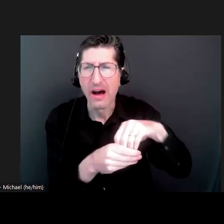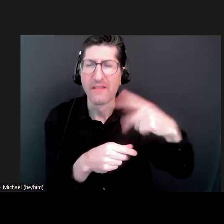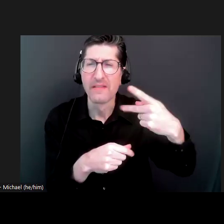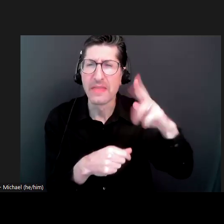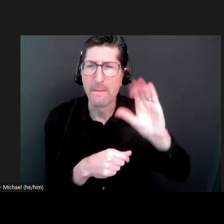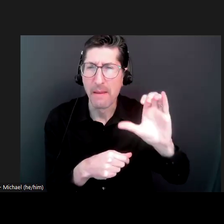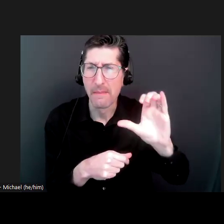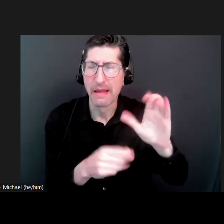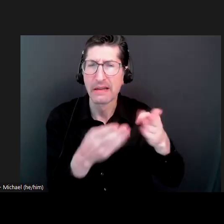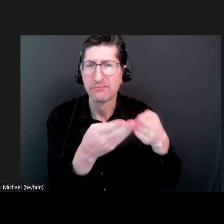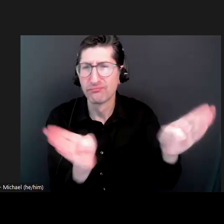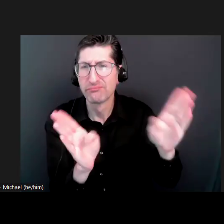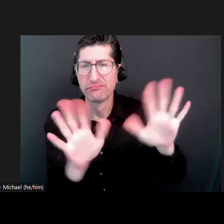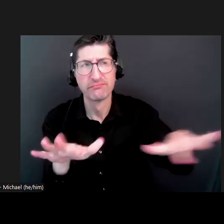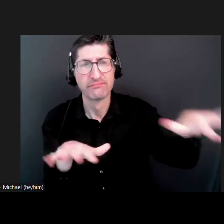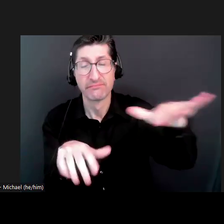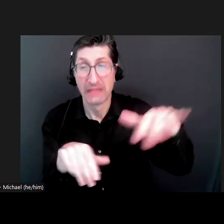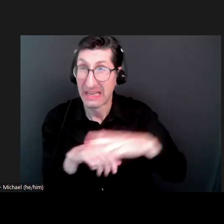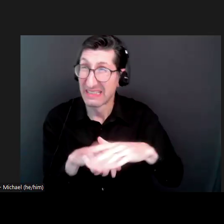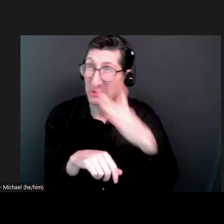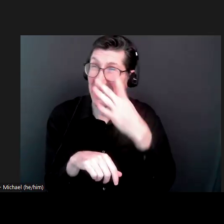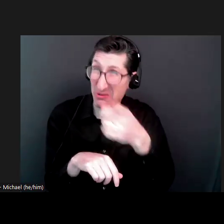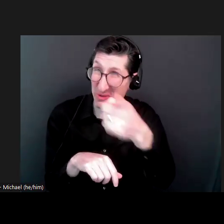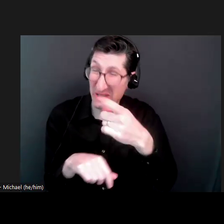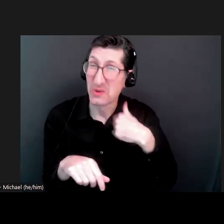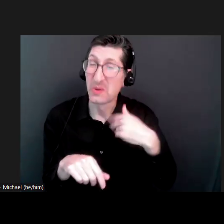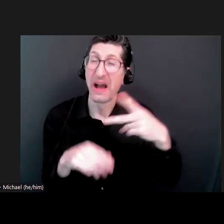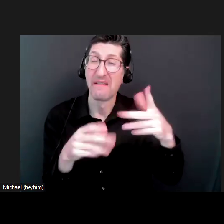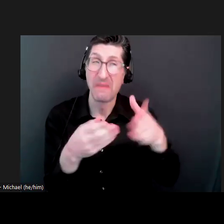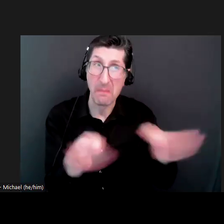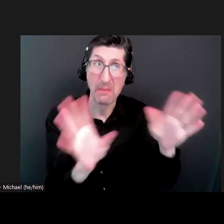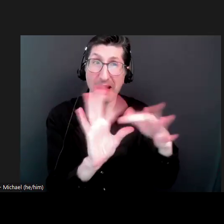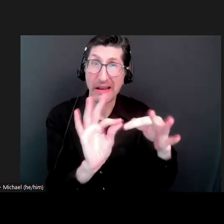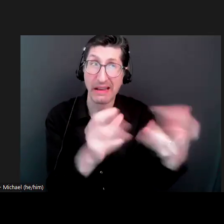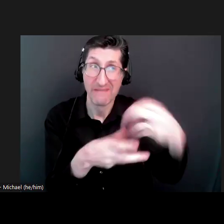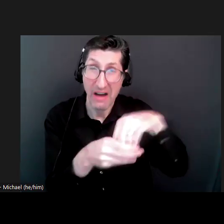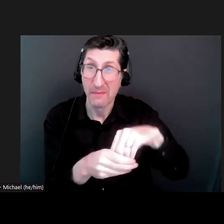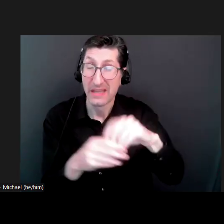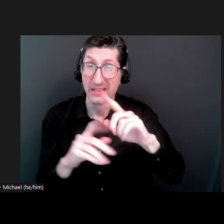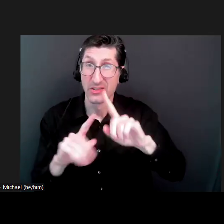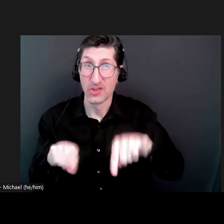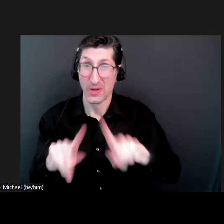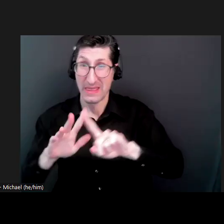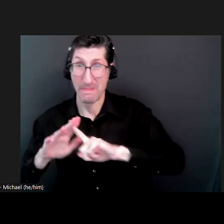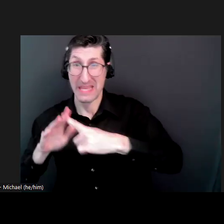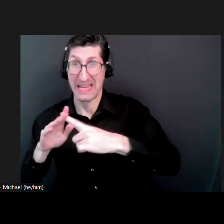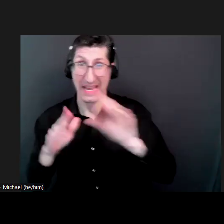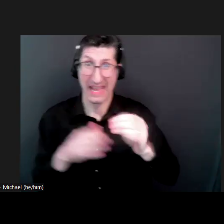have it at the beginning and at the end. And I hadn't attended